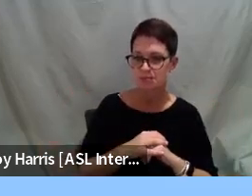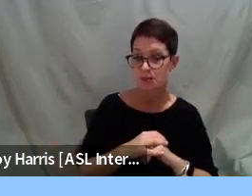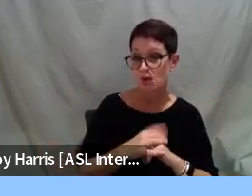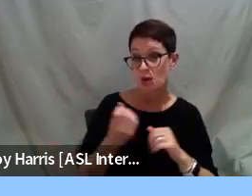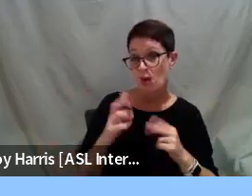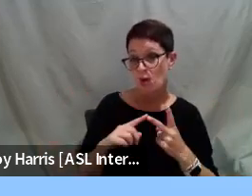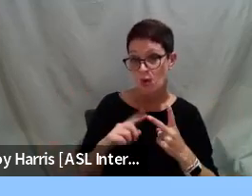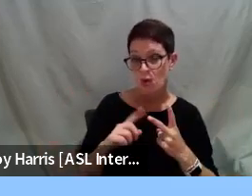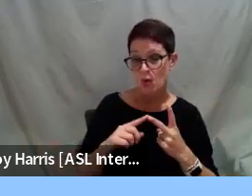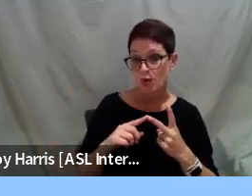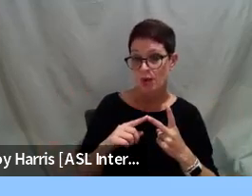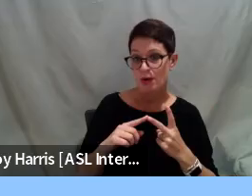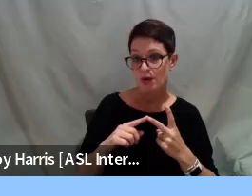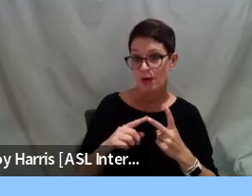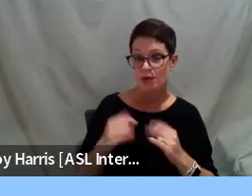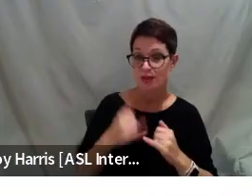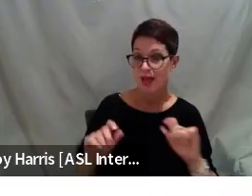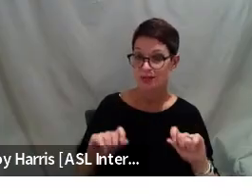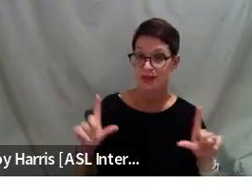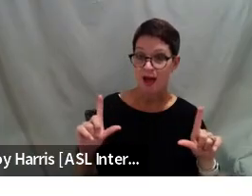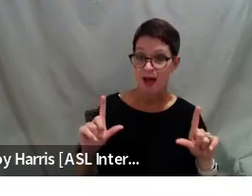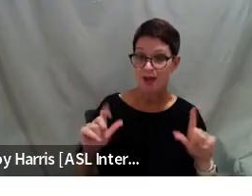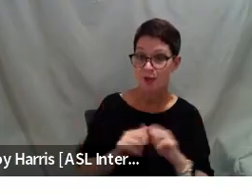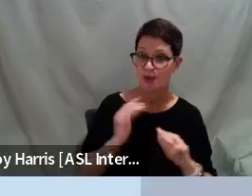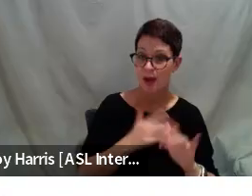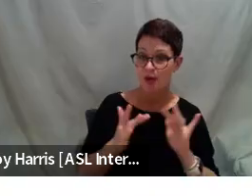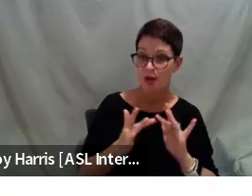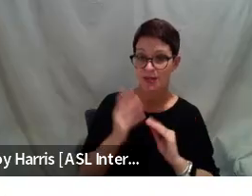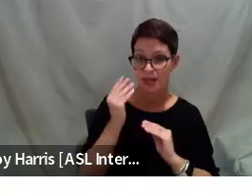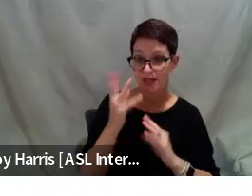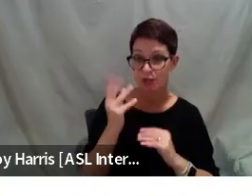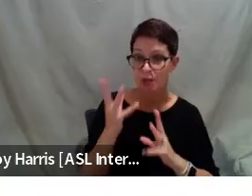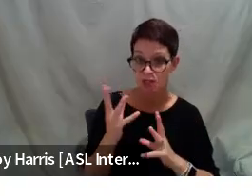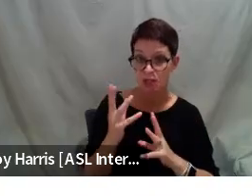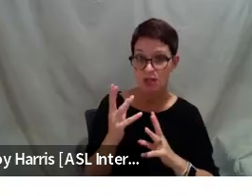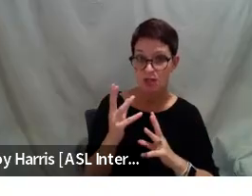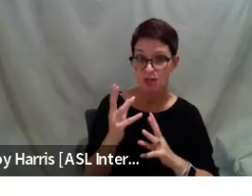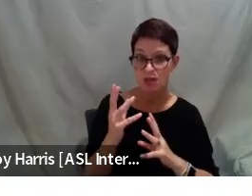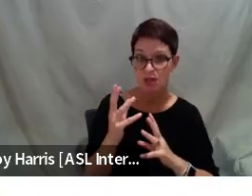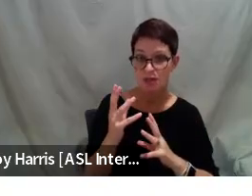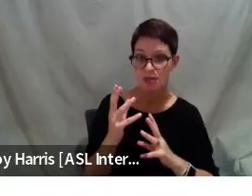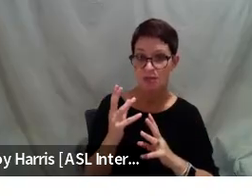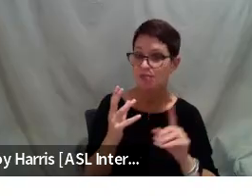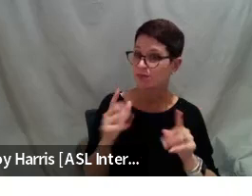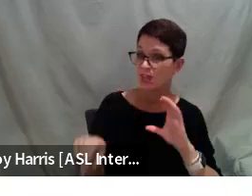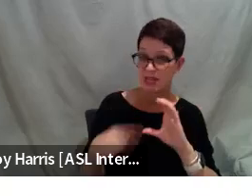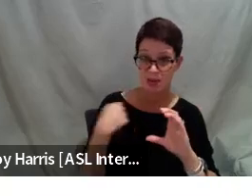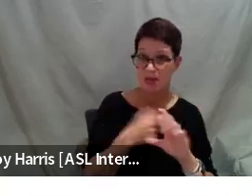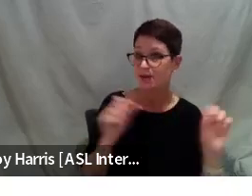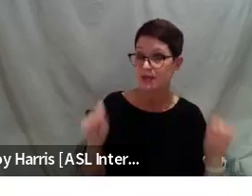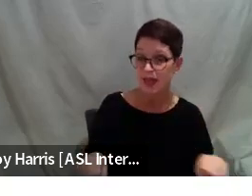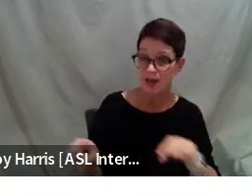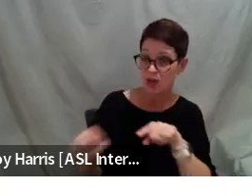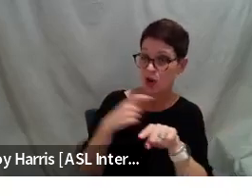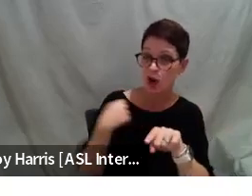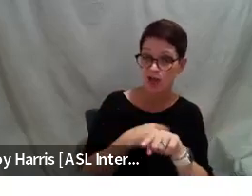Or if we could go to the last slide that has our contact information. You can email us or